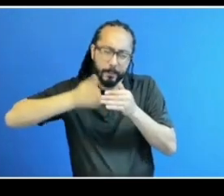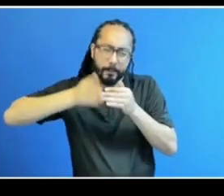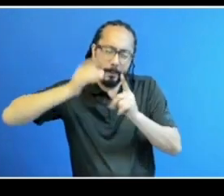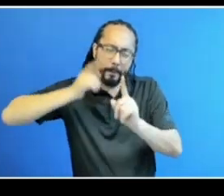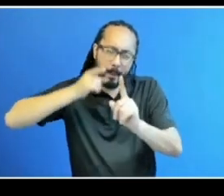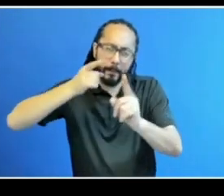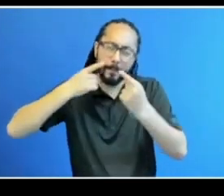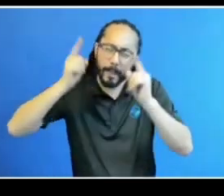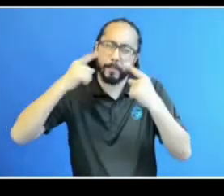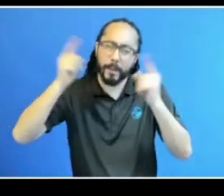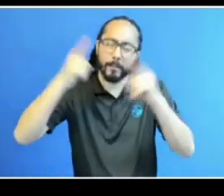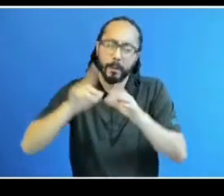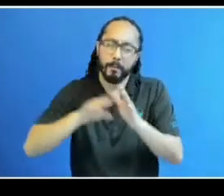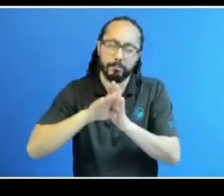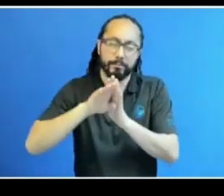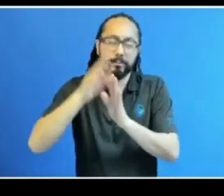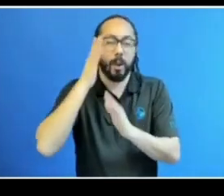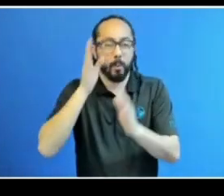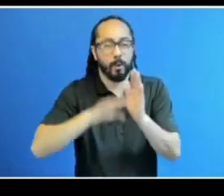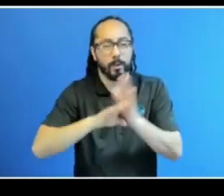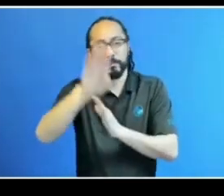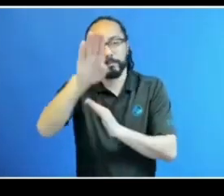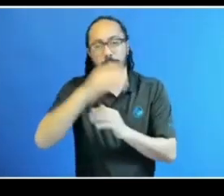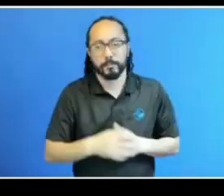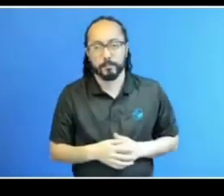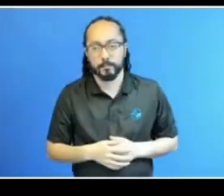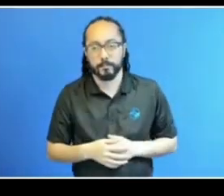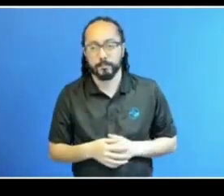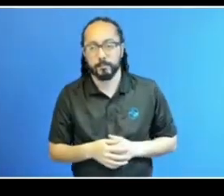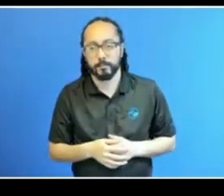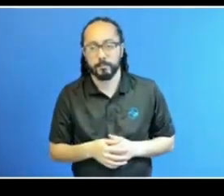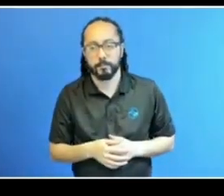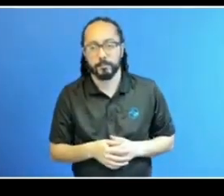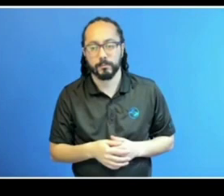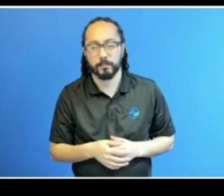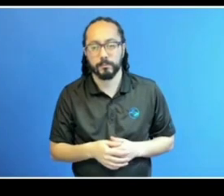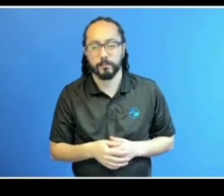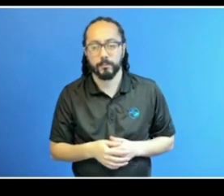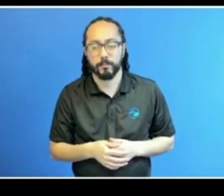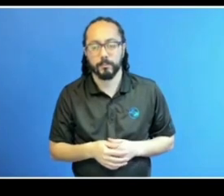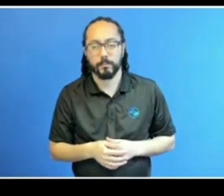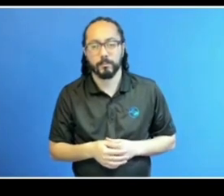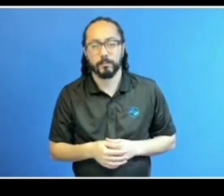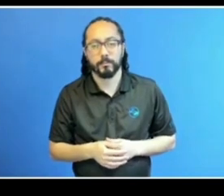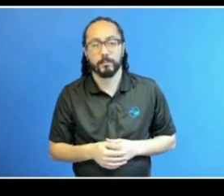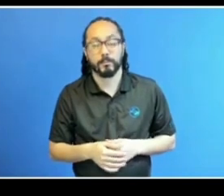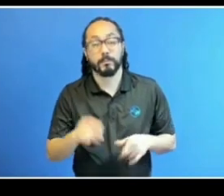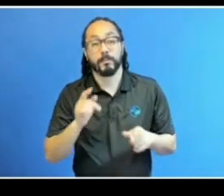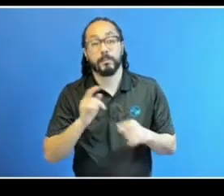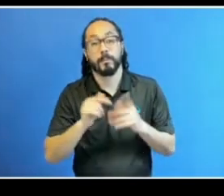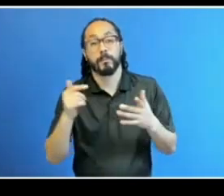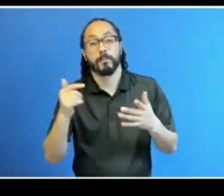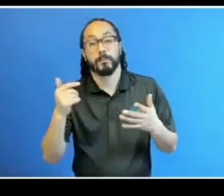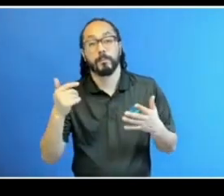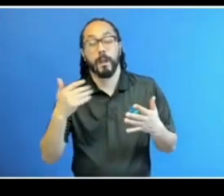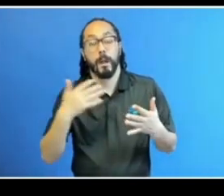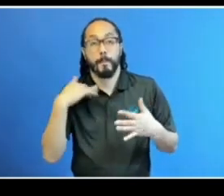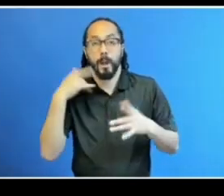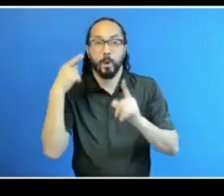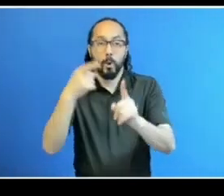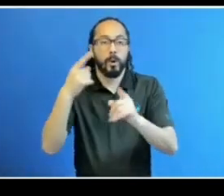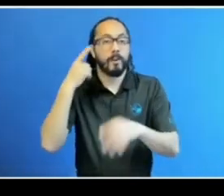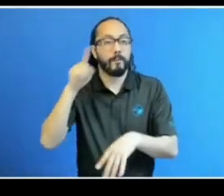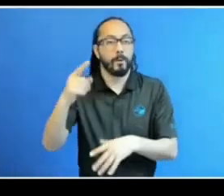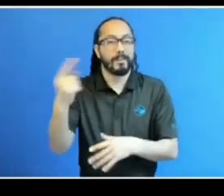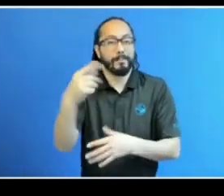life. I think it will all go according to plan. Like, I think one of my small goals was to do a shoes for Buddy Hield in the NBA, and I